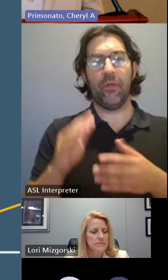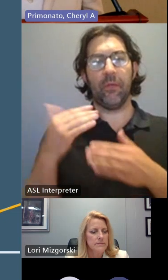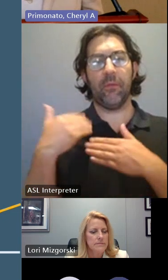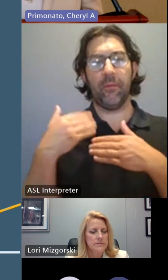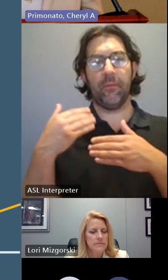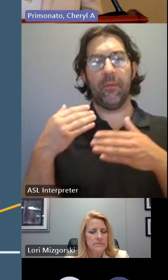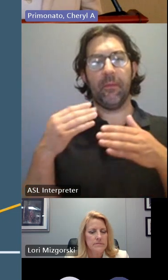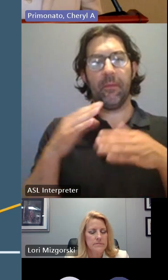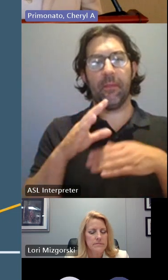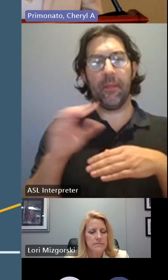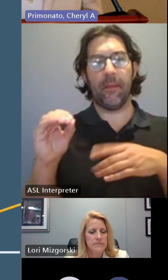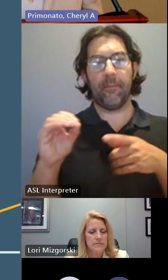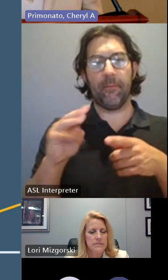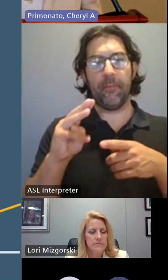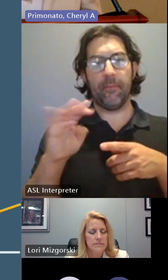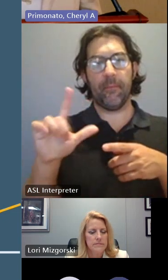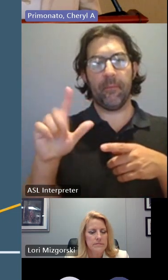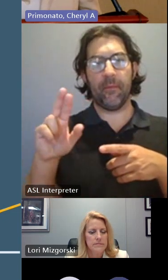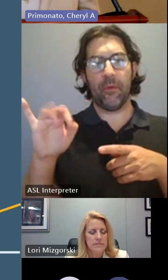the estimated amount of